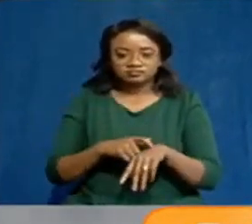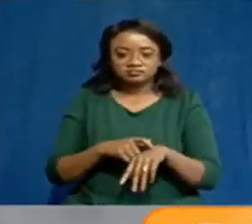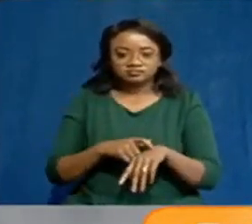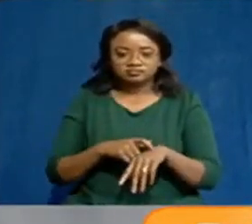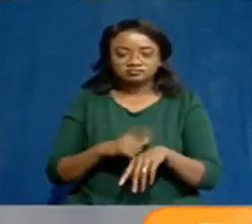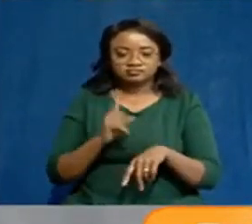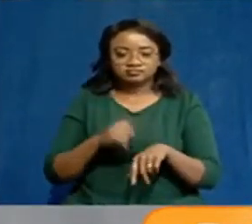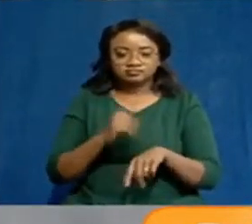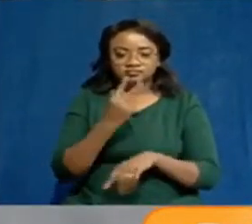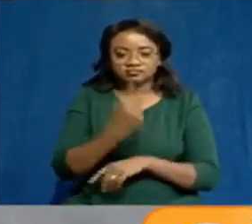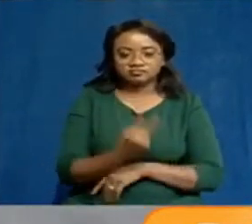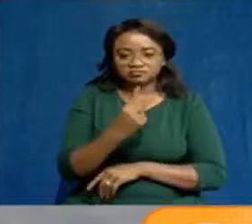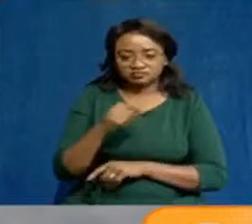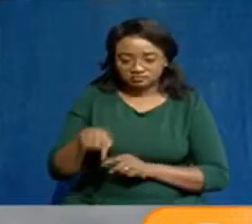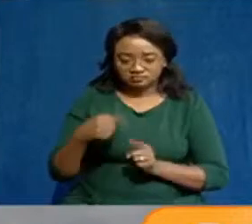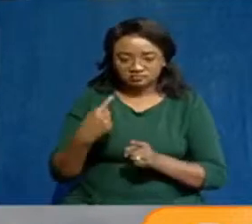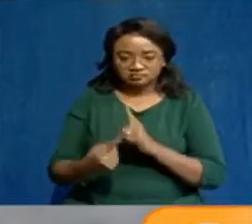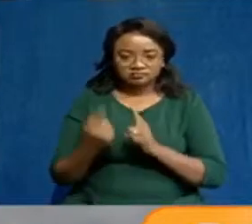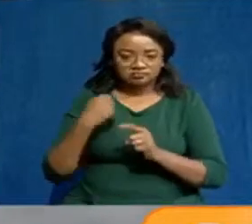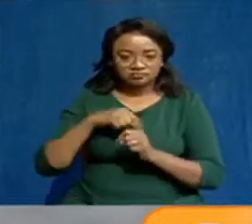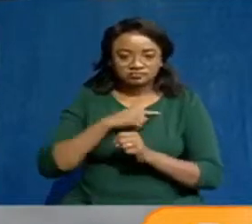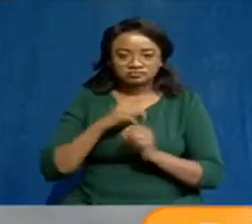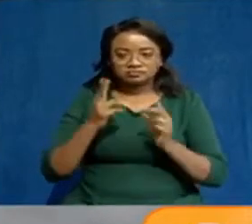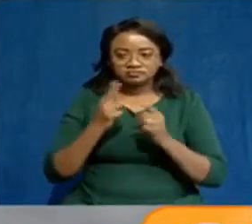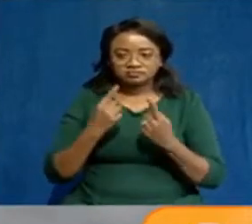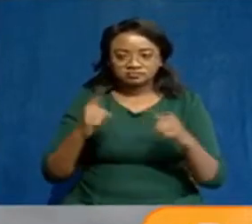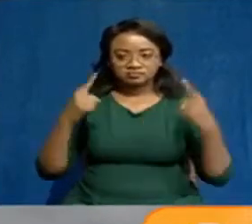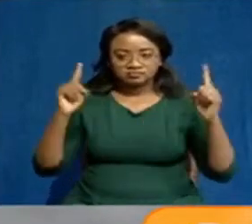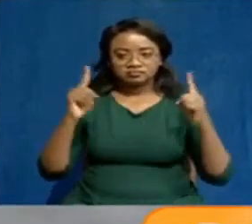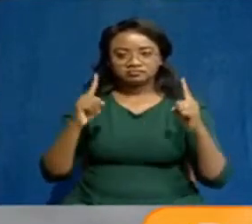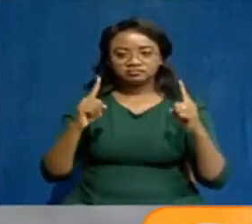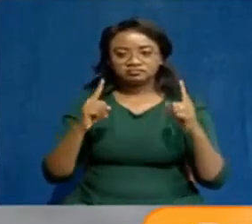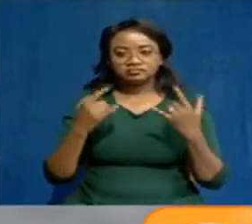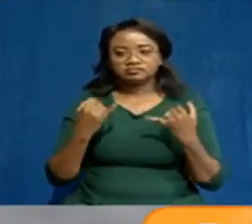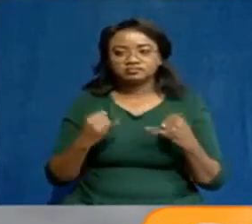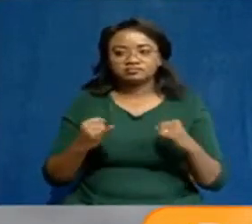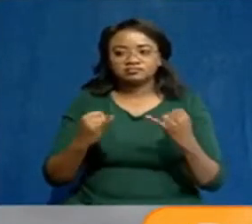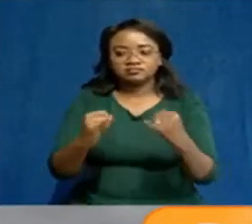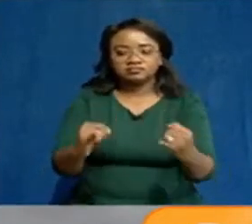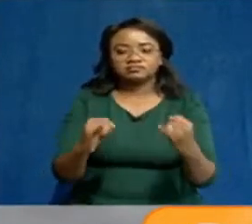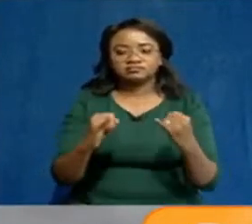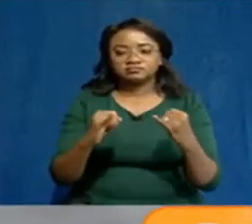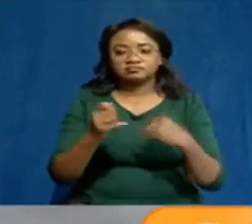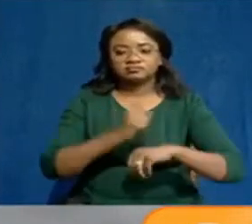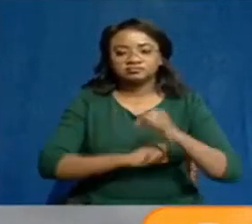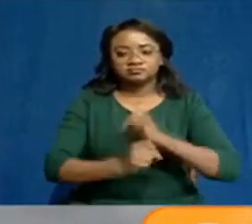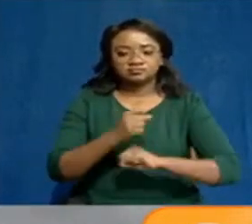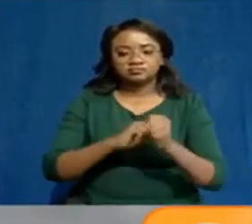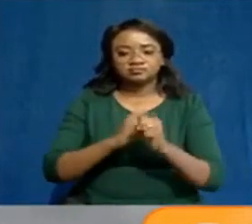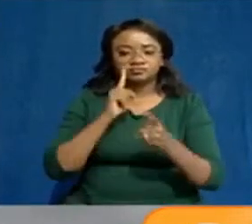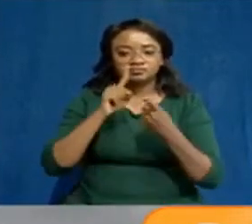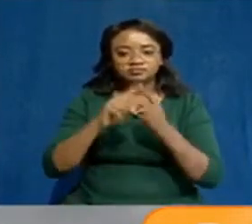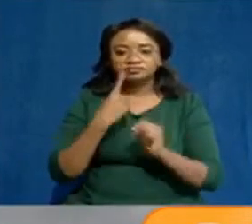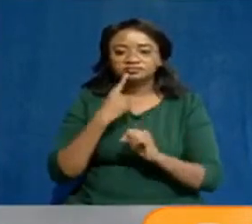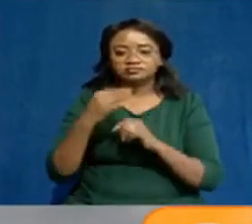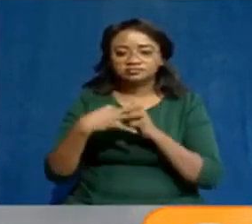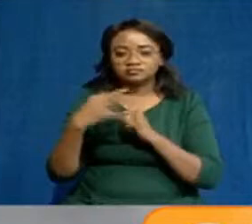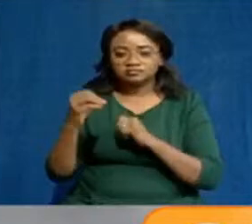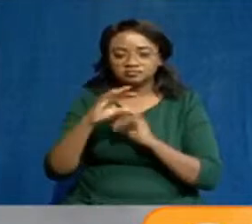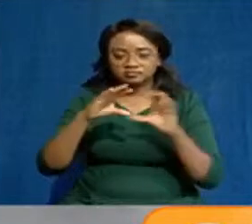this year, we have managed to take enforcement action of to over 180